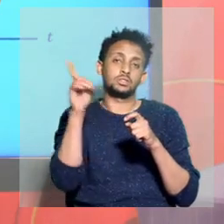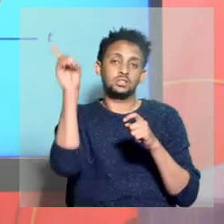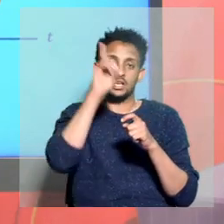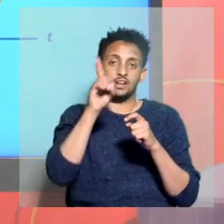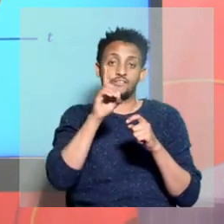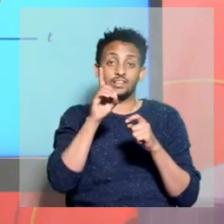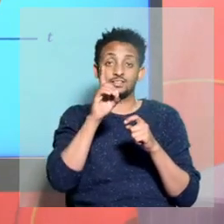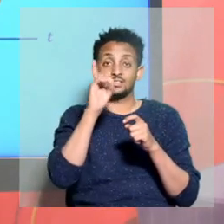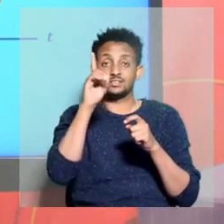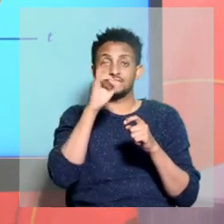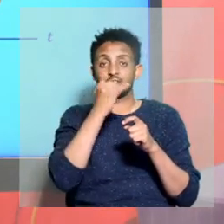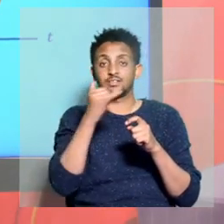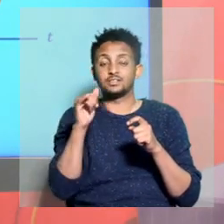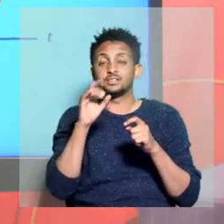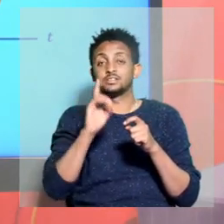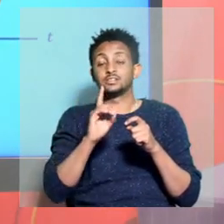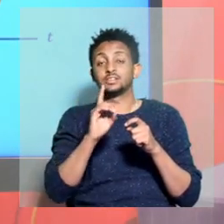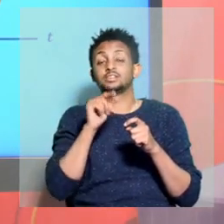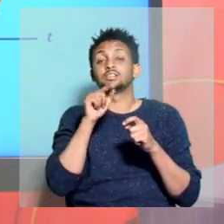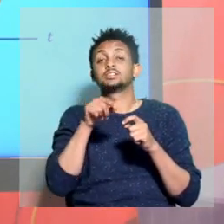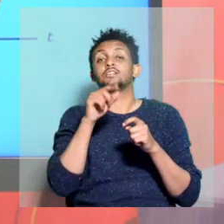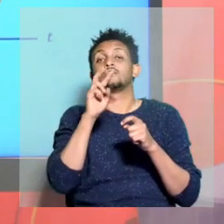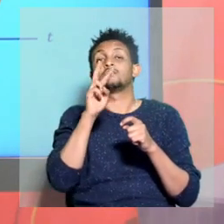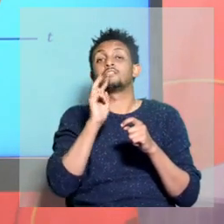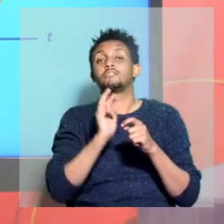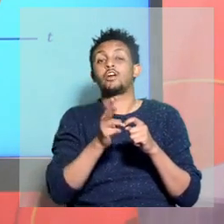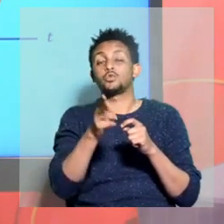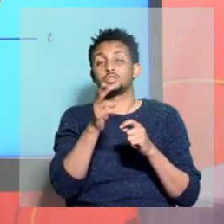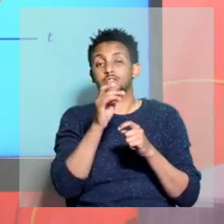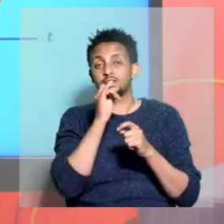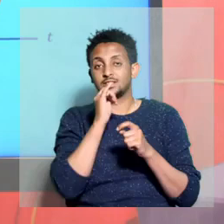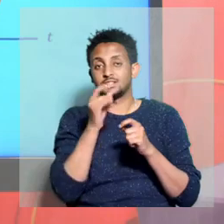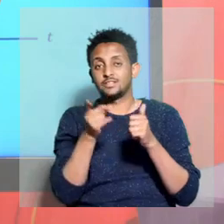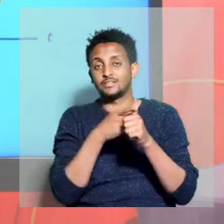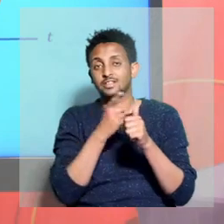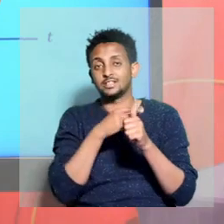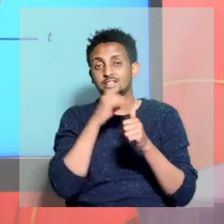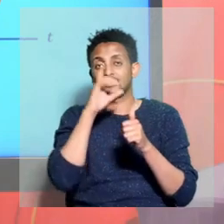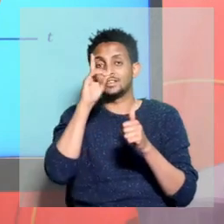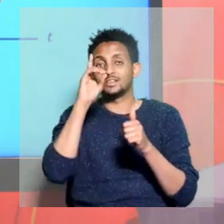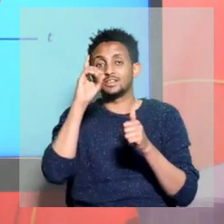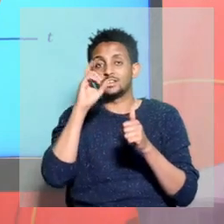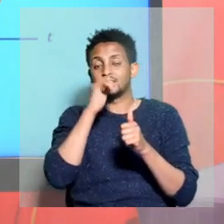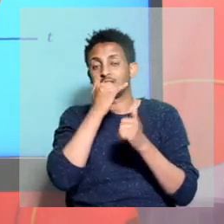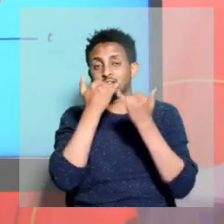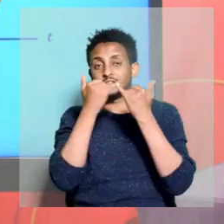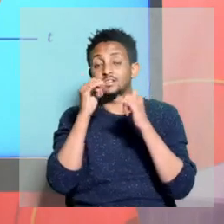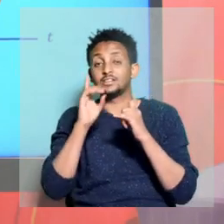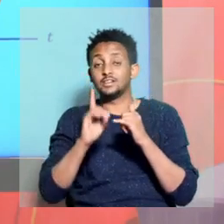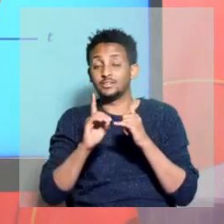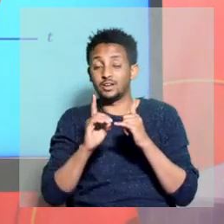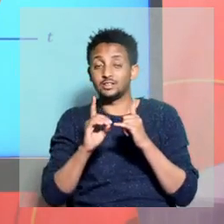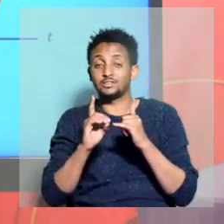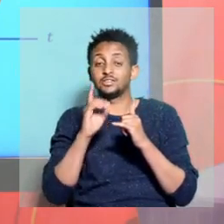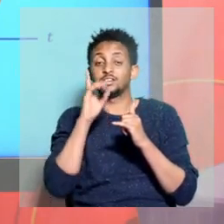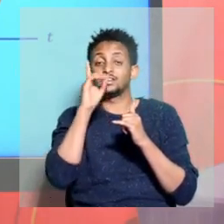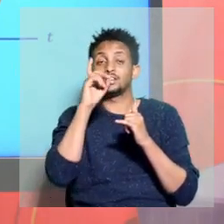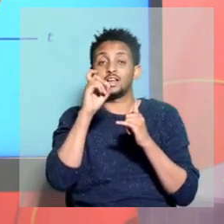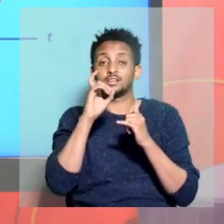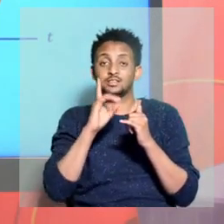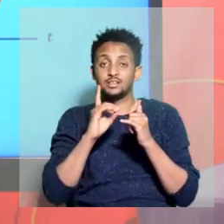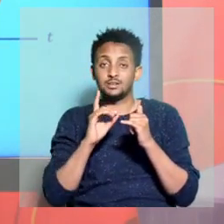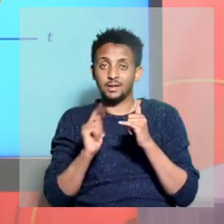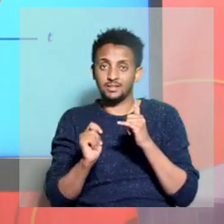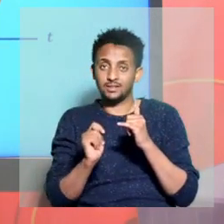and find the velocity. We know that velocity is the first derivative of displacement, dx by